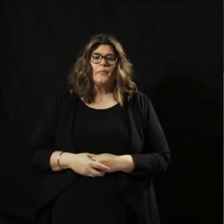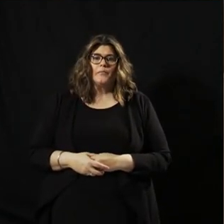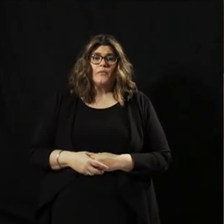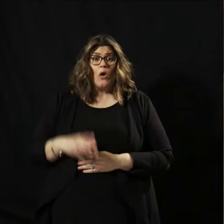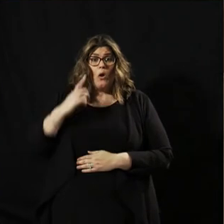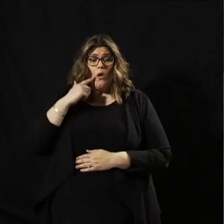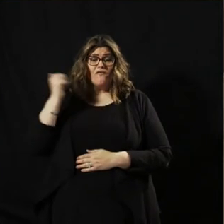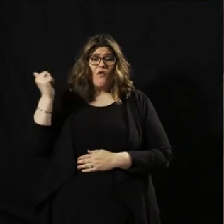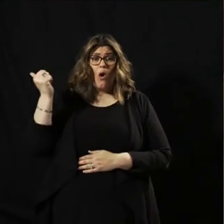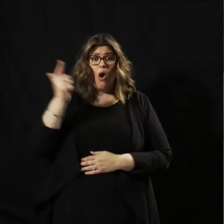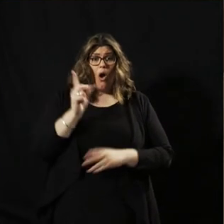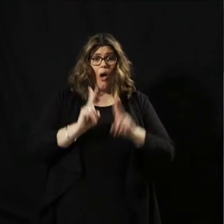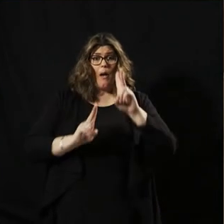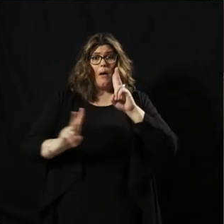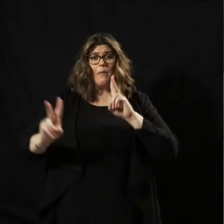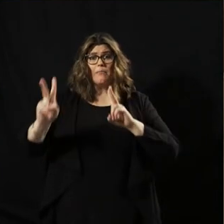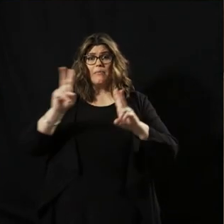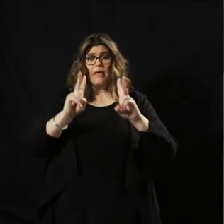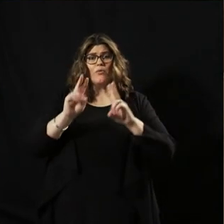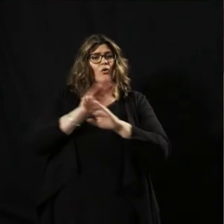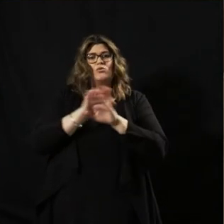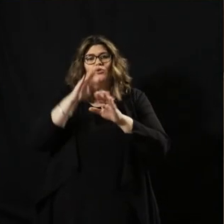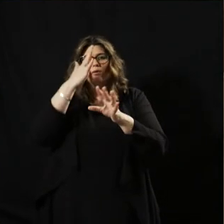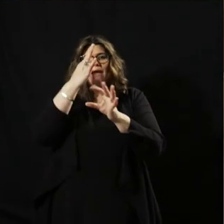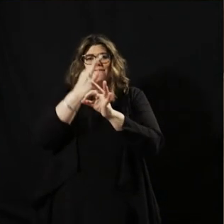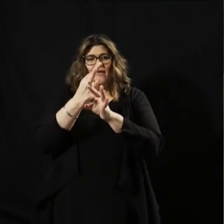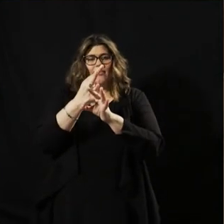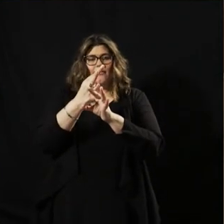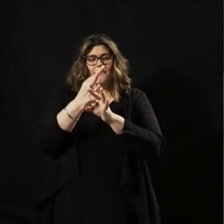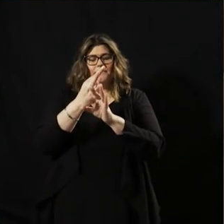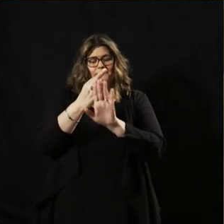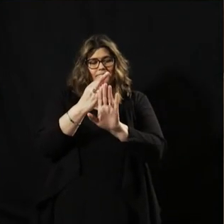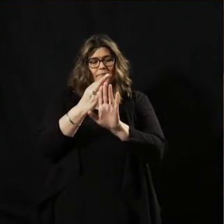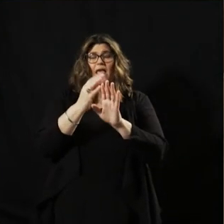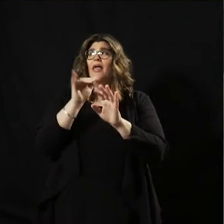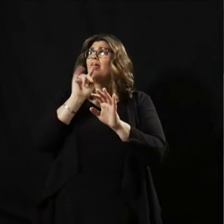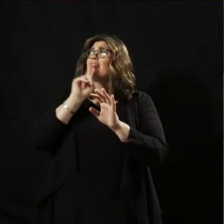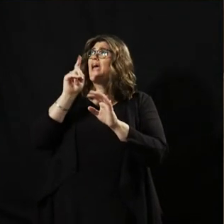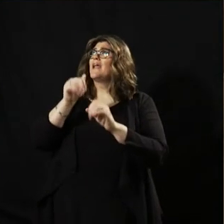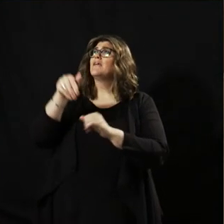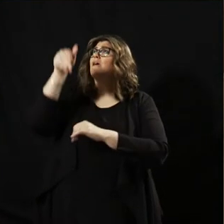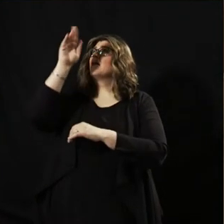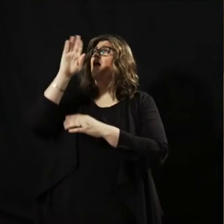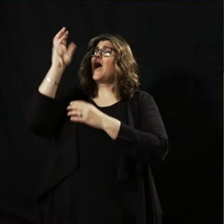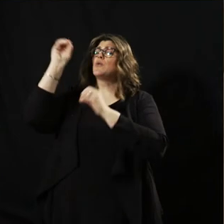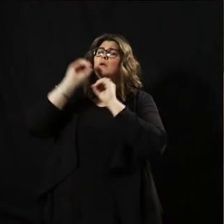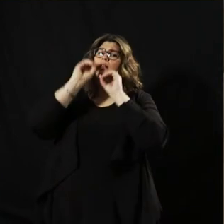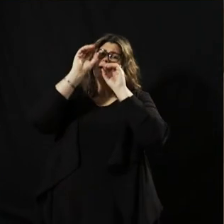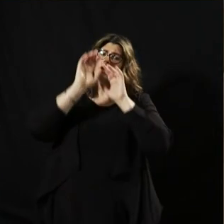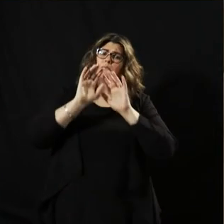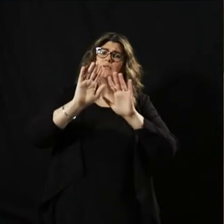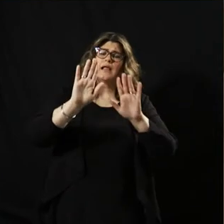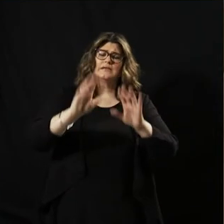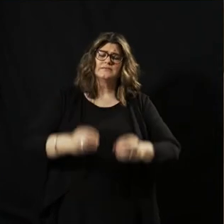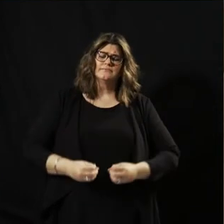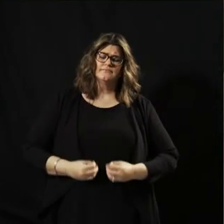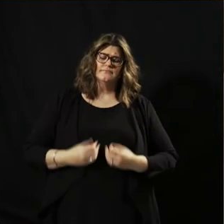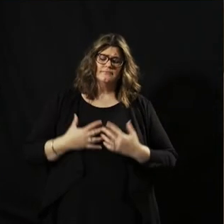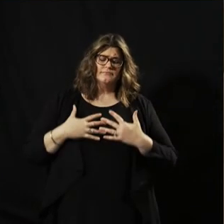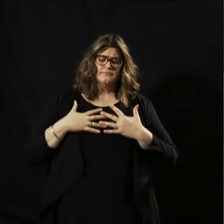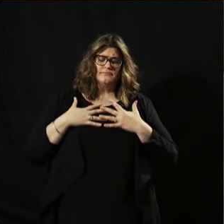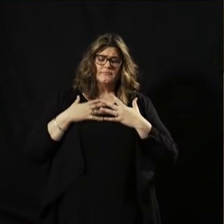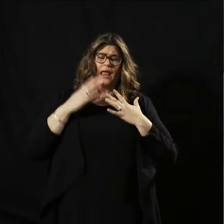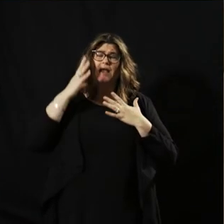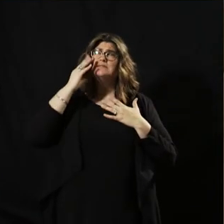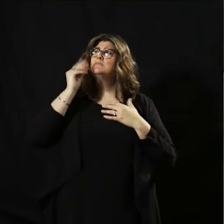For all who do not have faith in the resurrection, that God will touch their hearts and lead them to an encounter with the